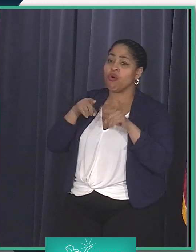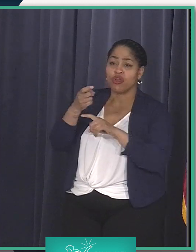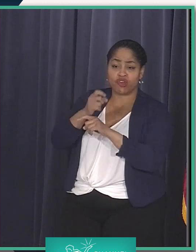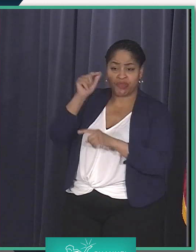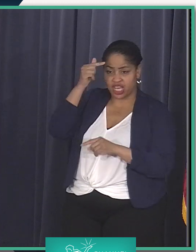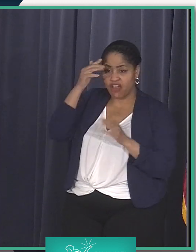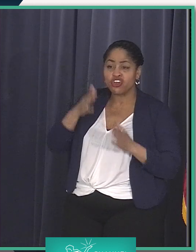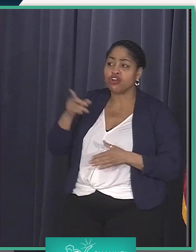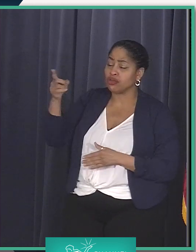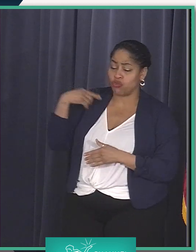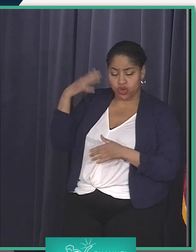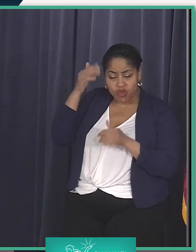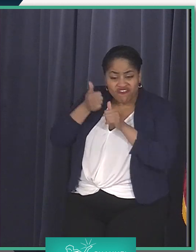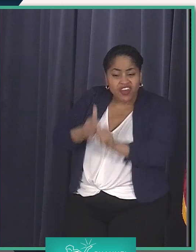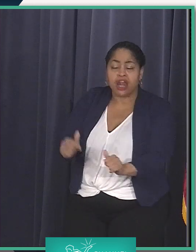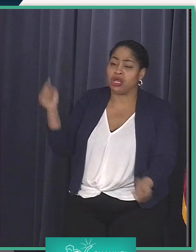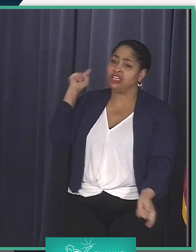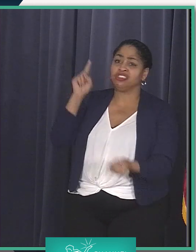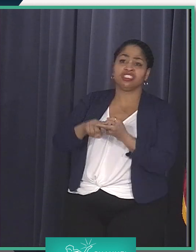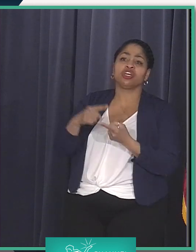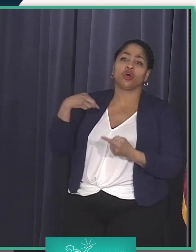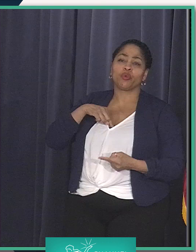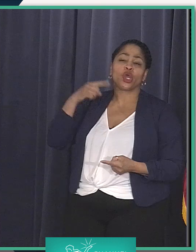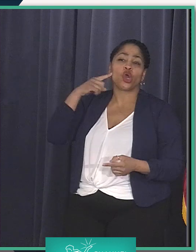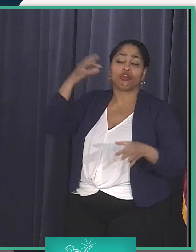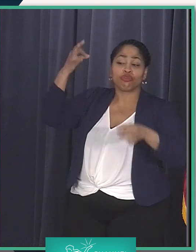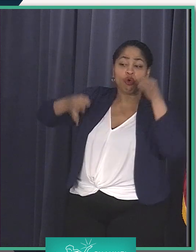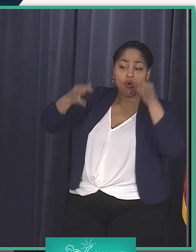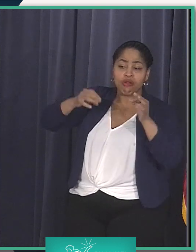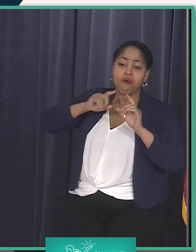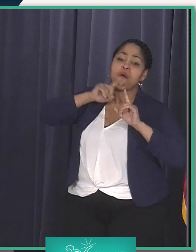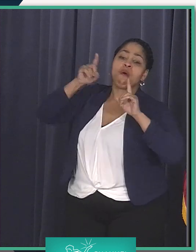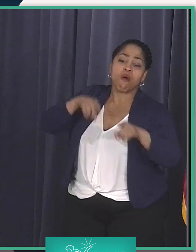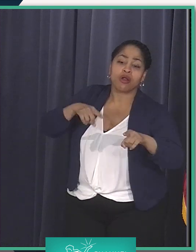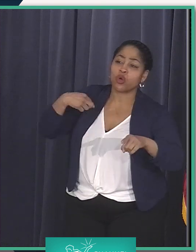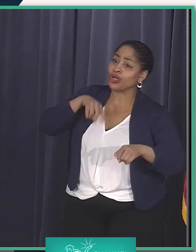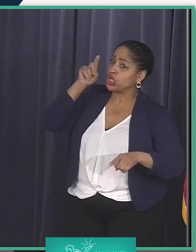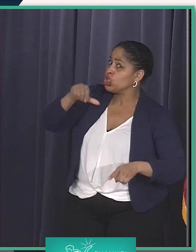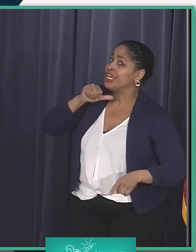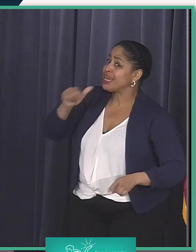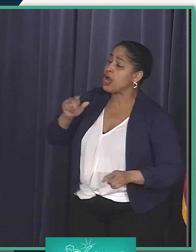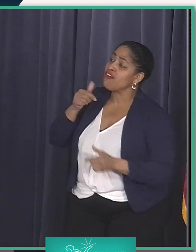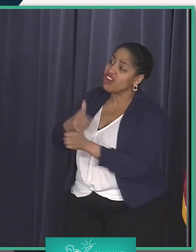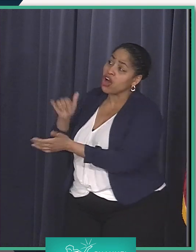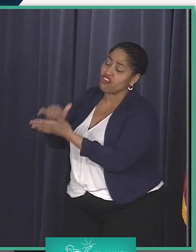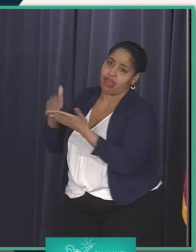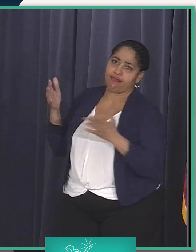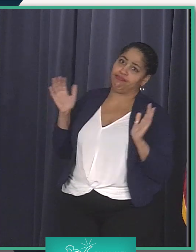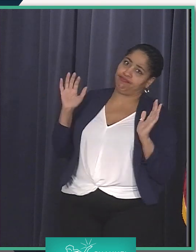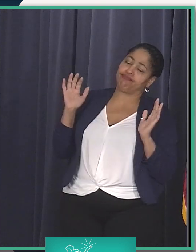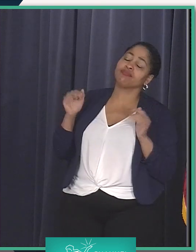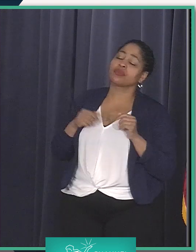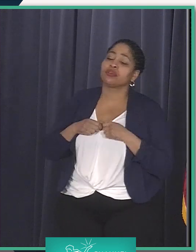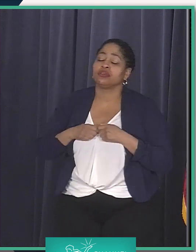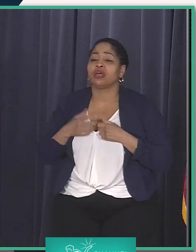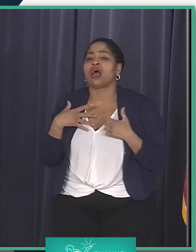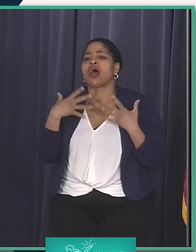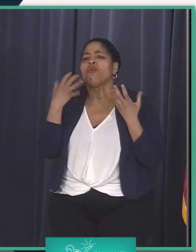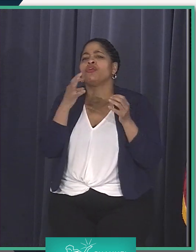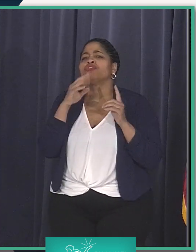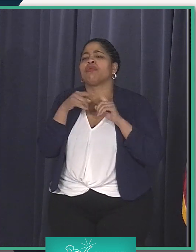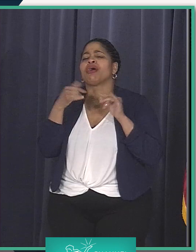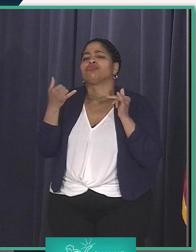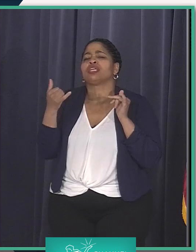it until somebody gives us a court ruling that says we should not. I wanted to highlight today